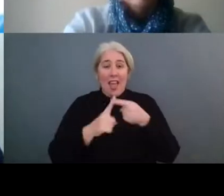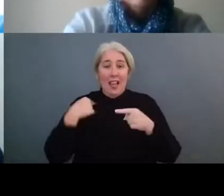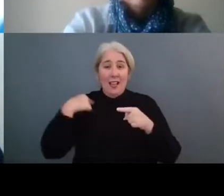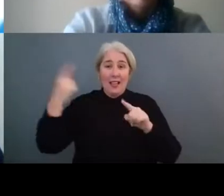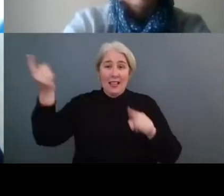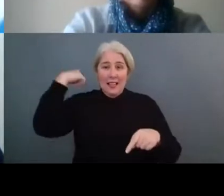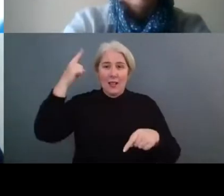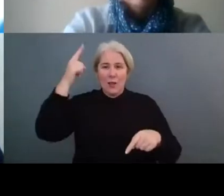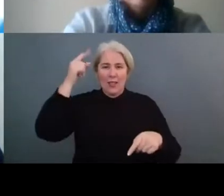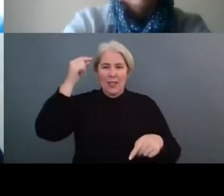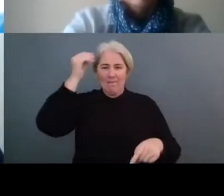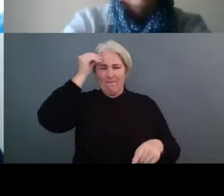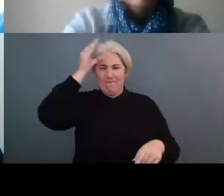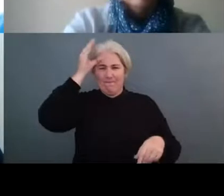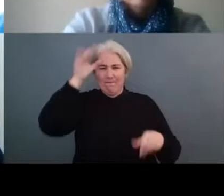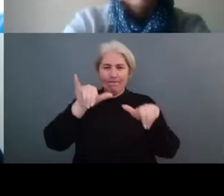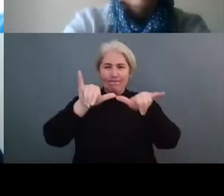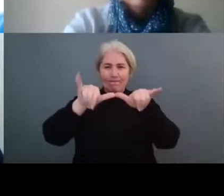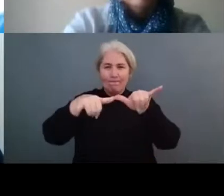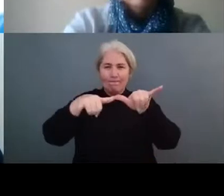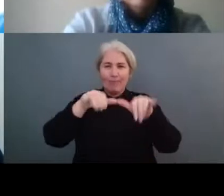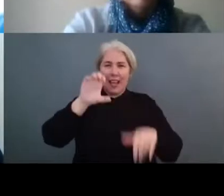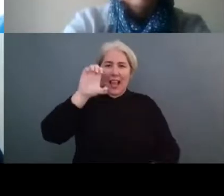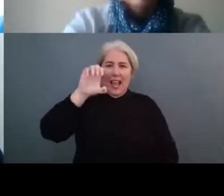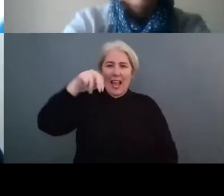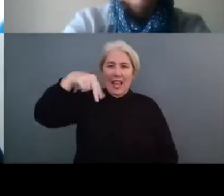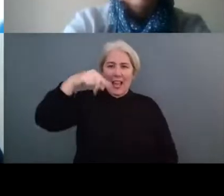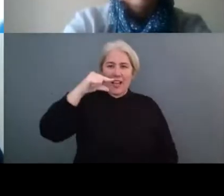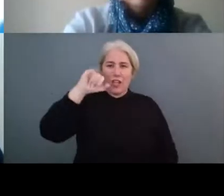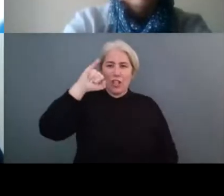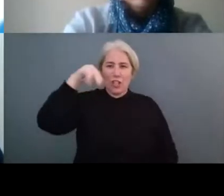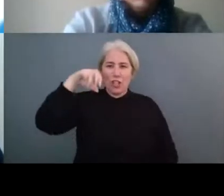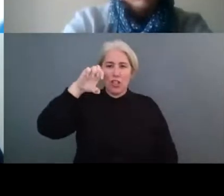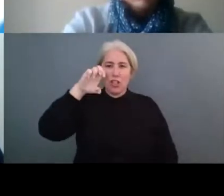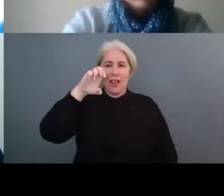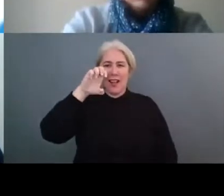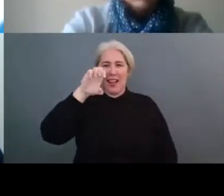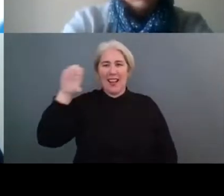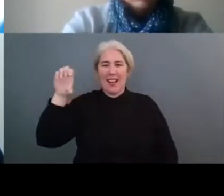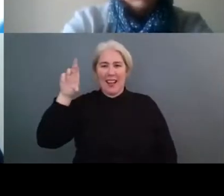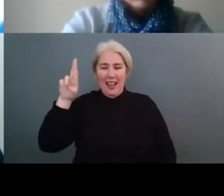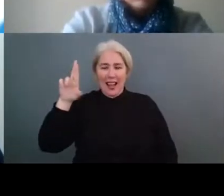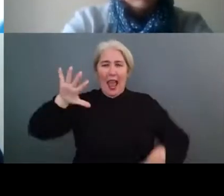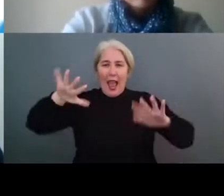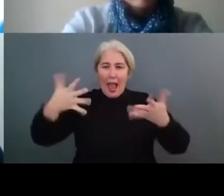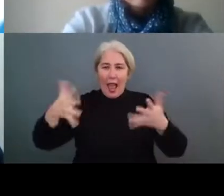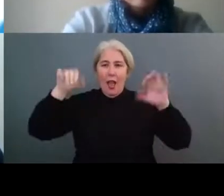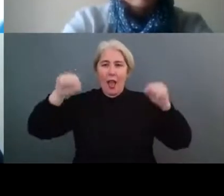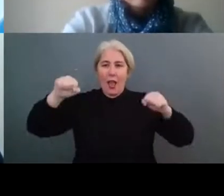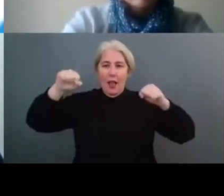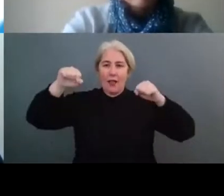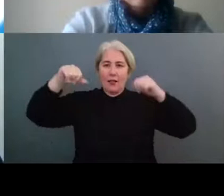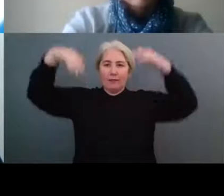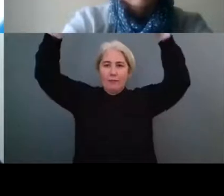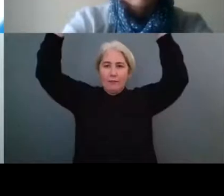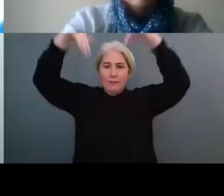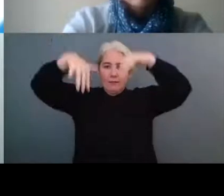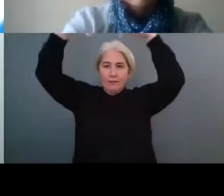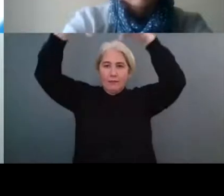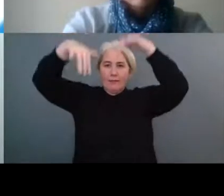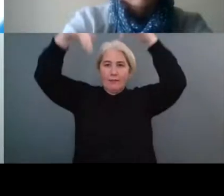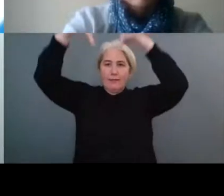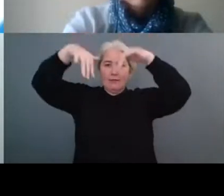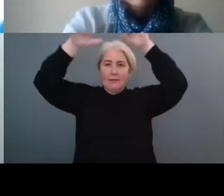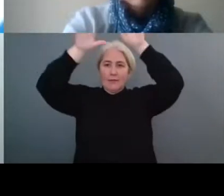is taking into consideration to use rainwater. So the reuse of rainwater collected from the